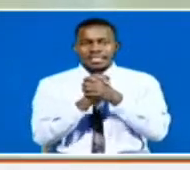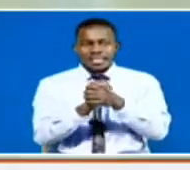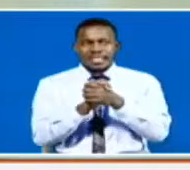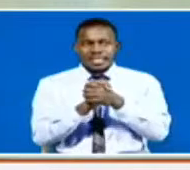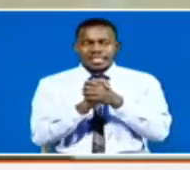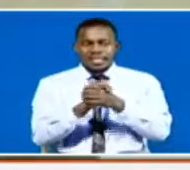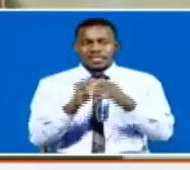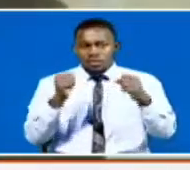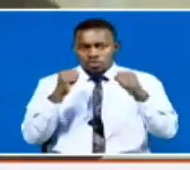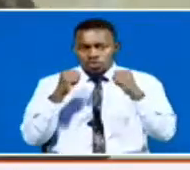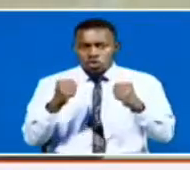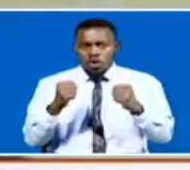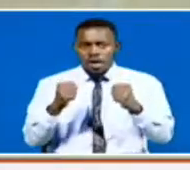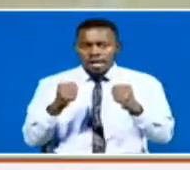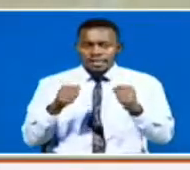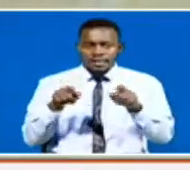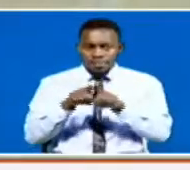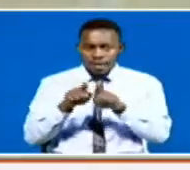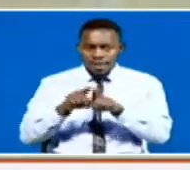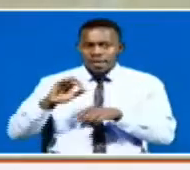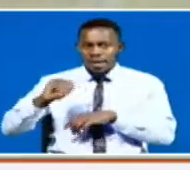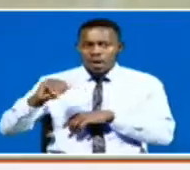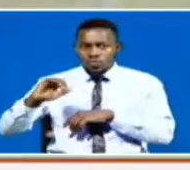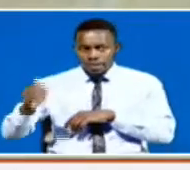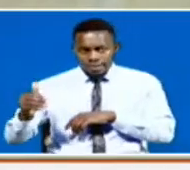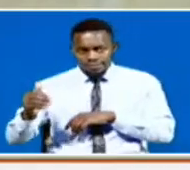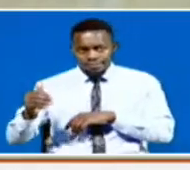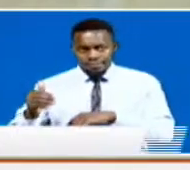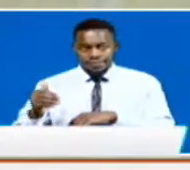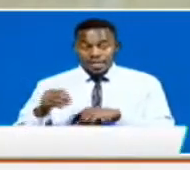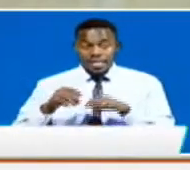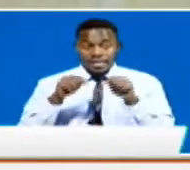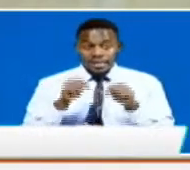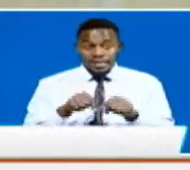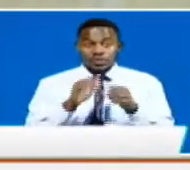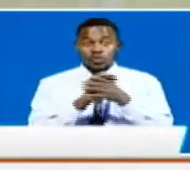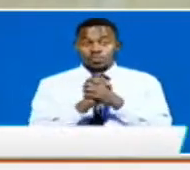the county level. I want to beseech, we as Jubilee,